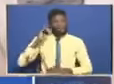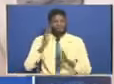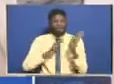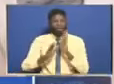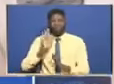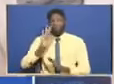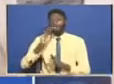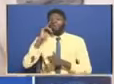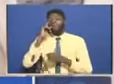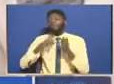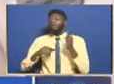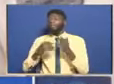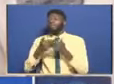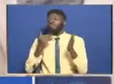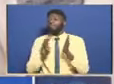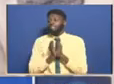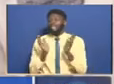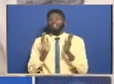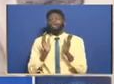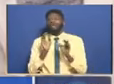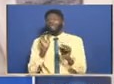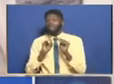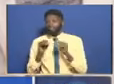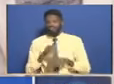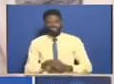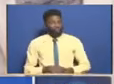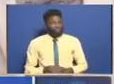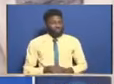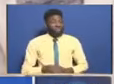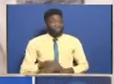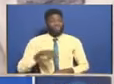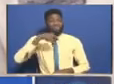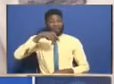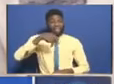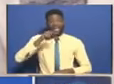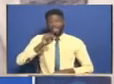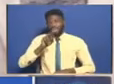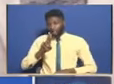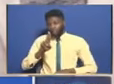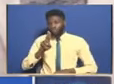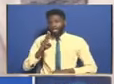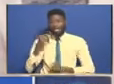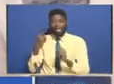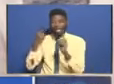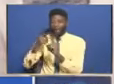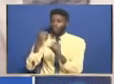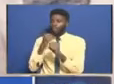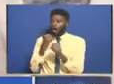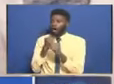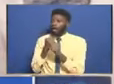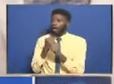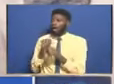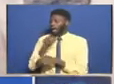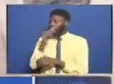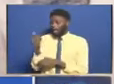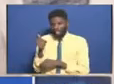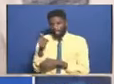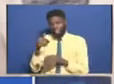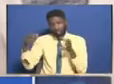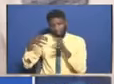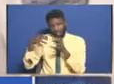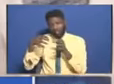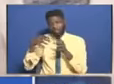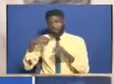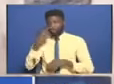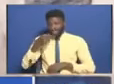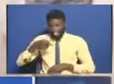PNU will seek to work with other parties who share our vision of a prosperous,